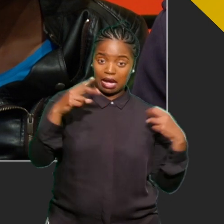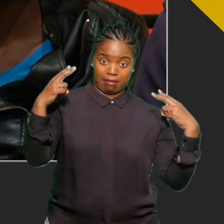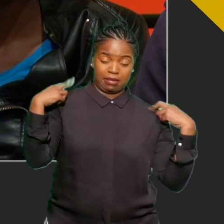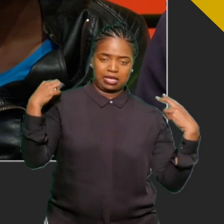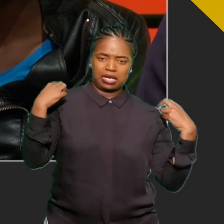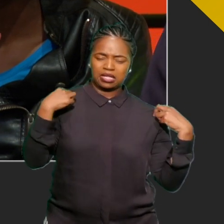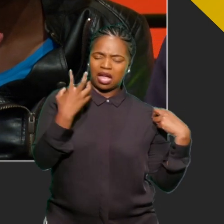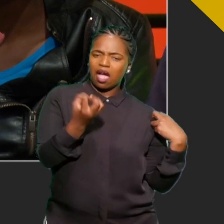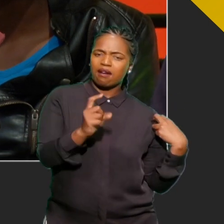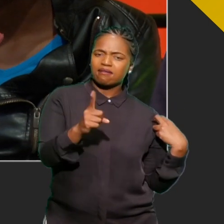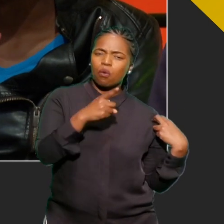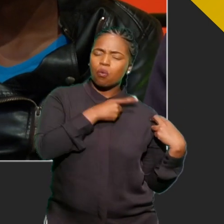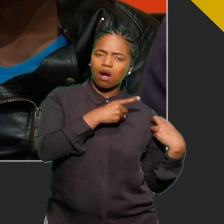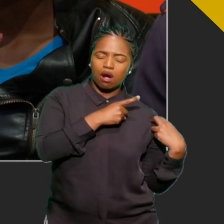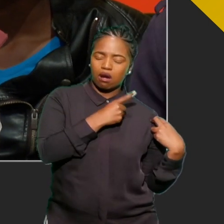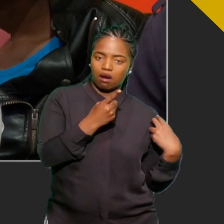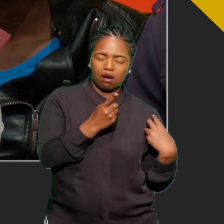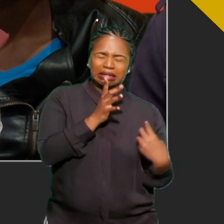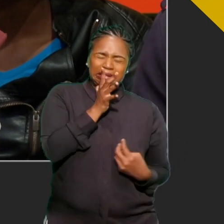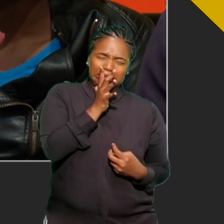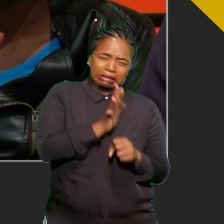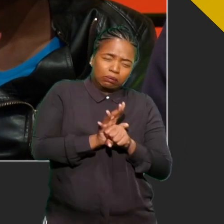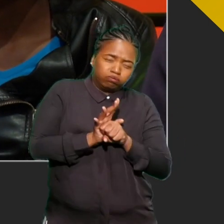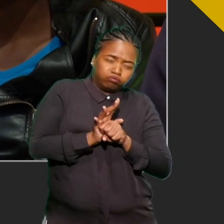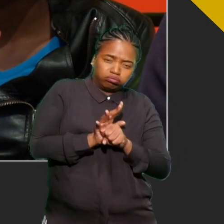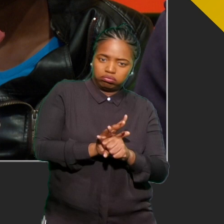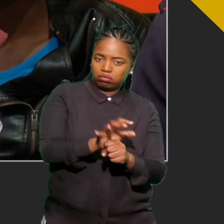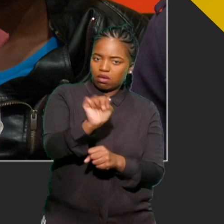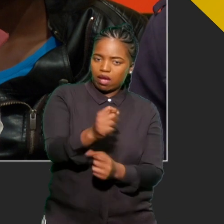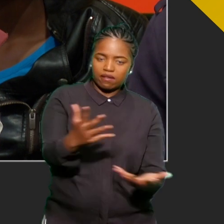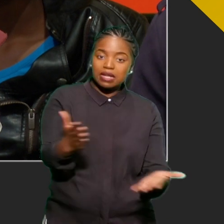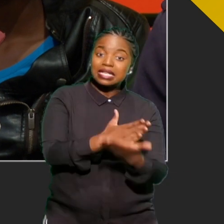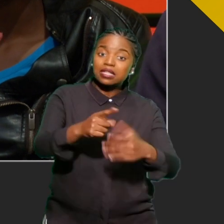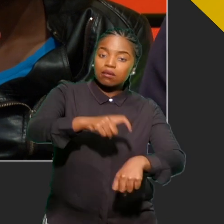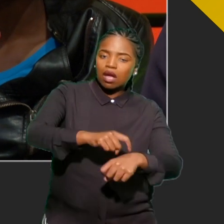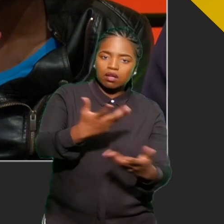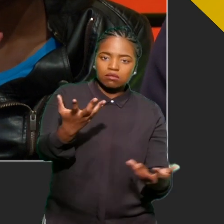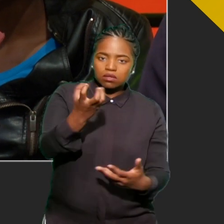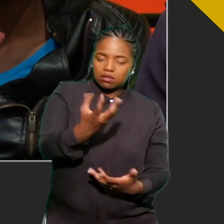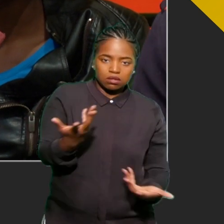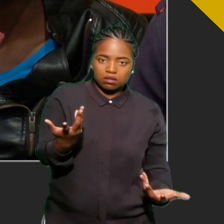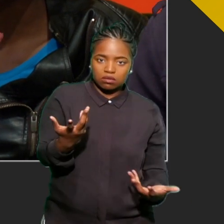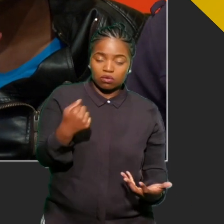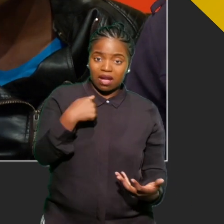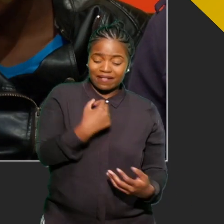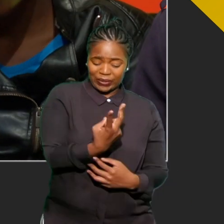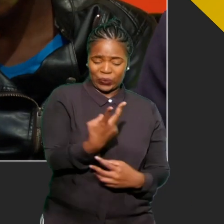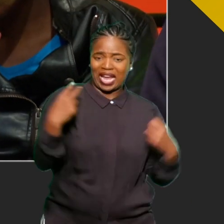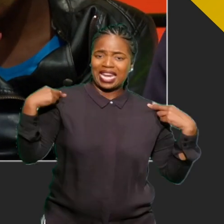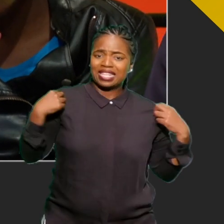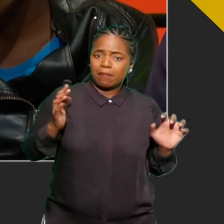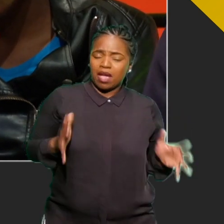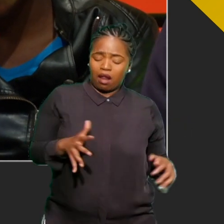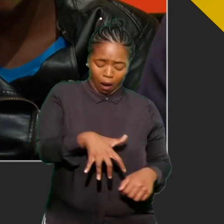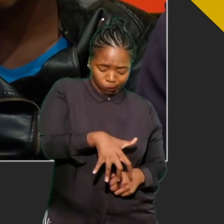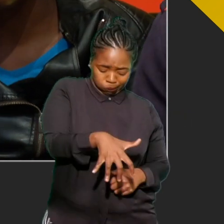Okay. The overcrowding is a problem. You find ukuthi sometimes you are two midwives in a delivery room and